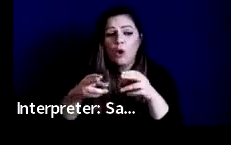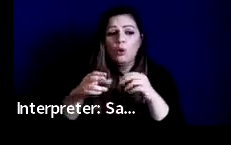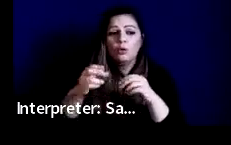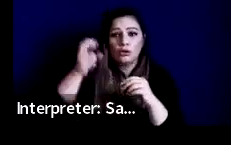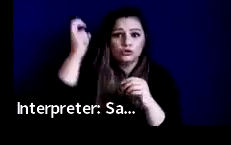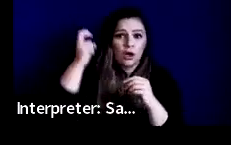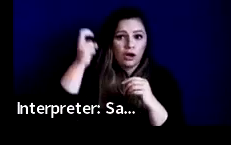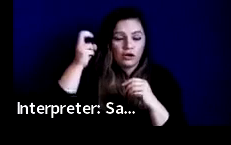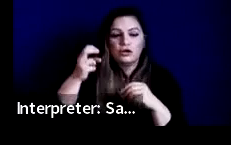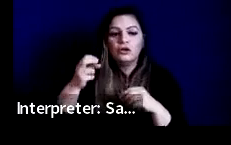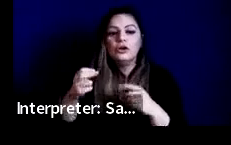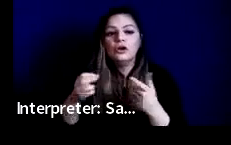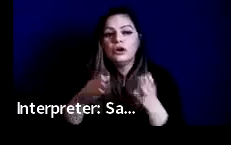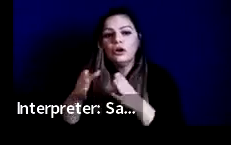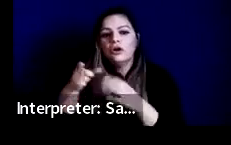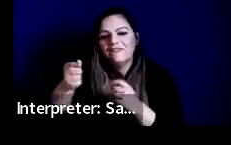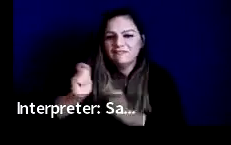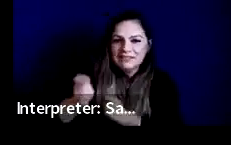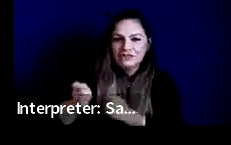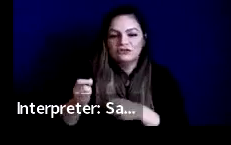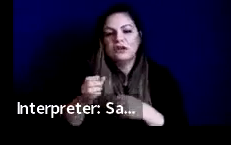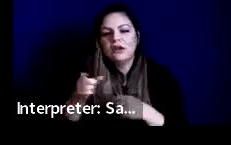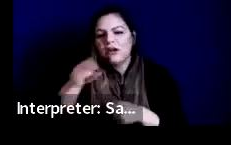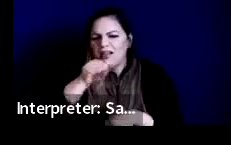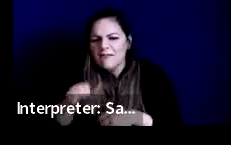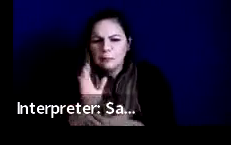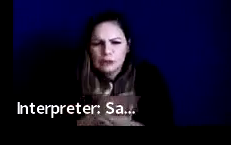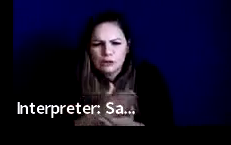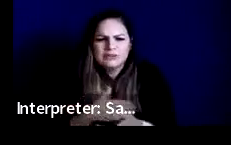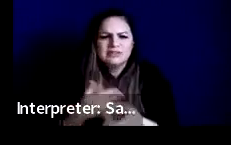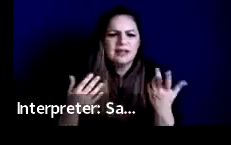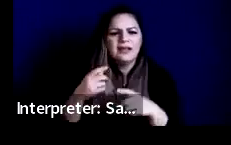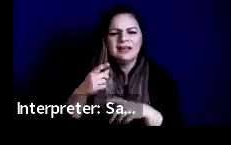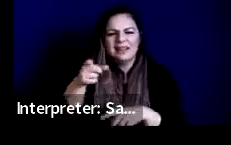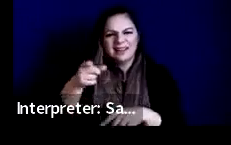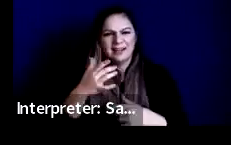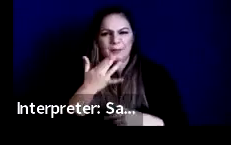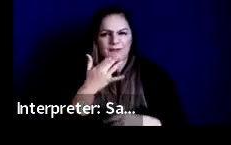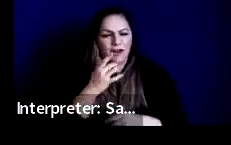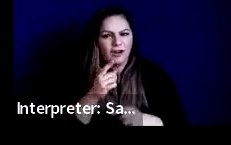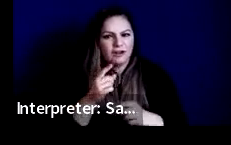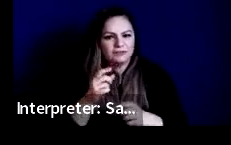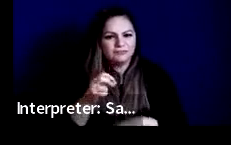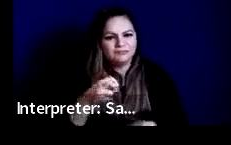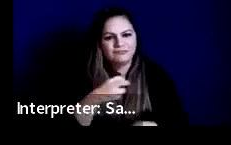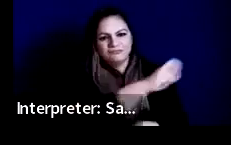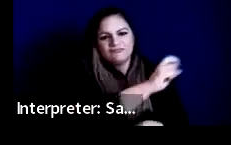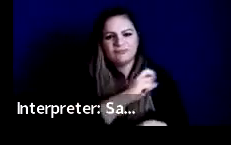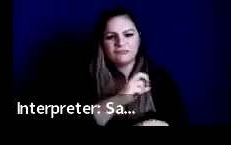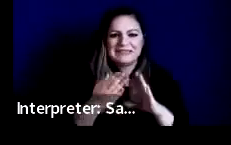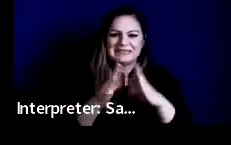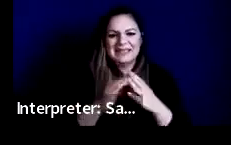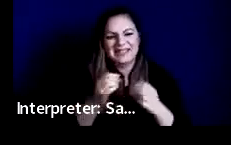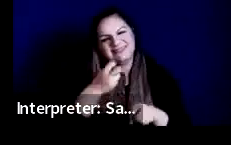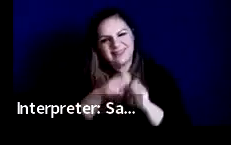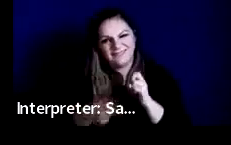music, but rarely finds time or energy to make the long trek to the city for shows. He does have an opioid use disorder, and that